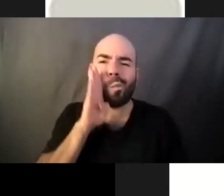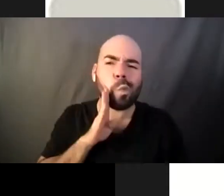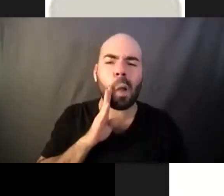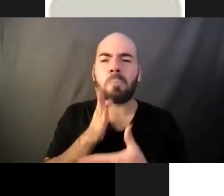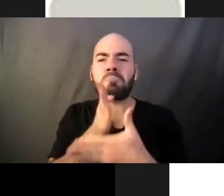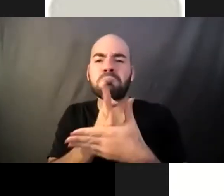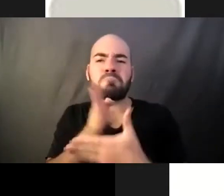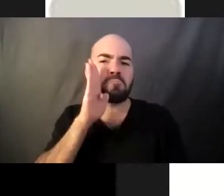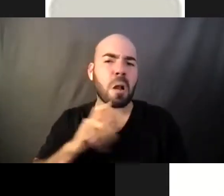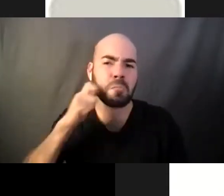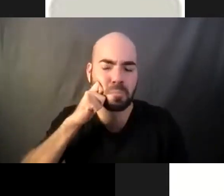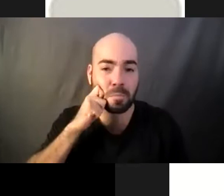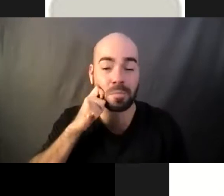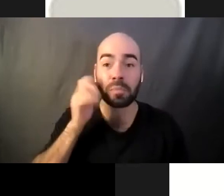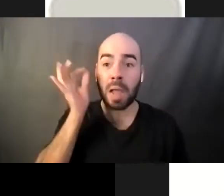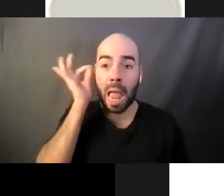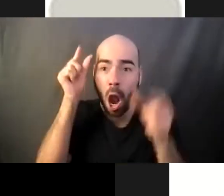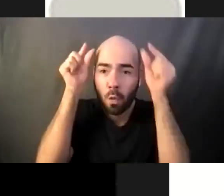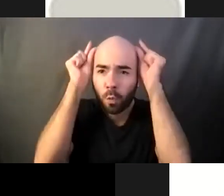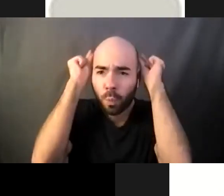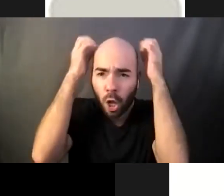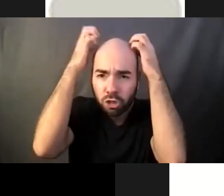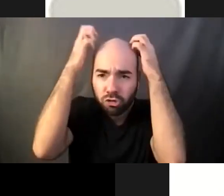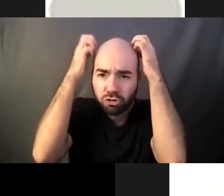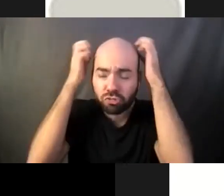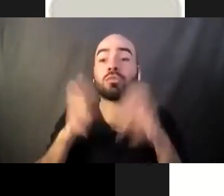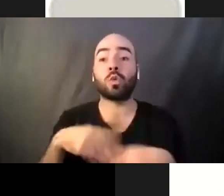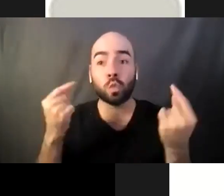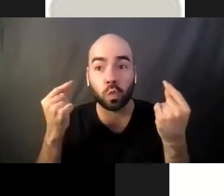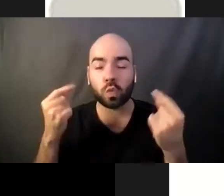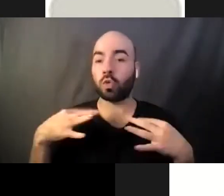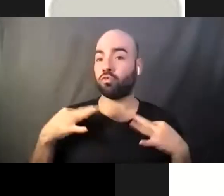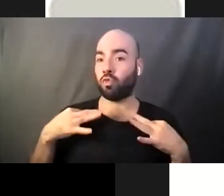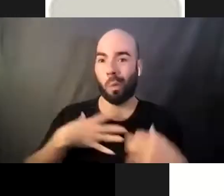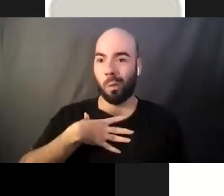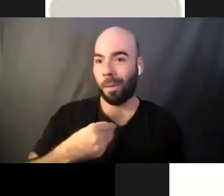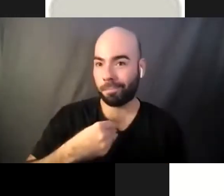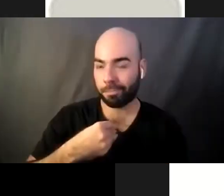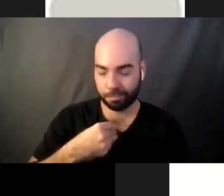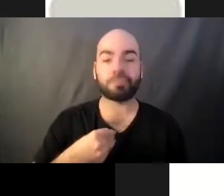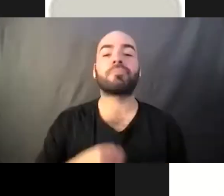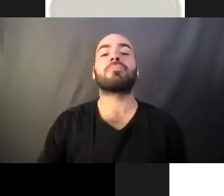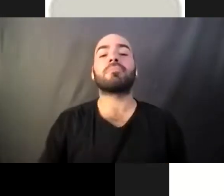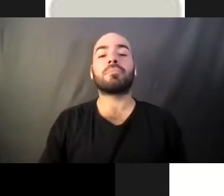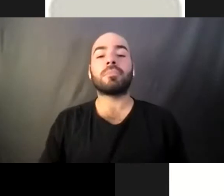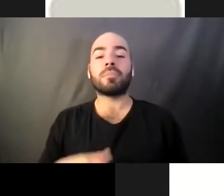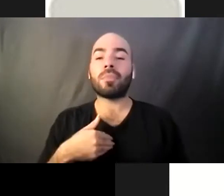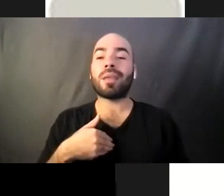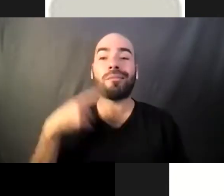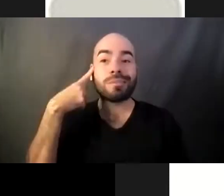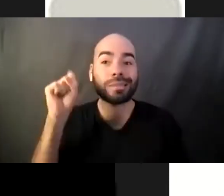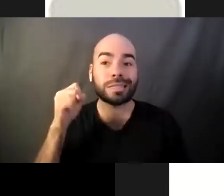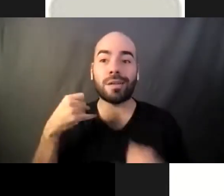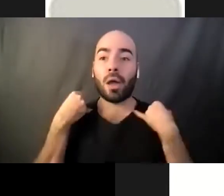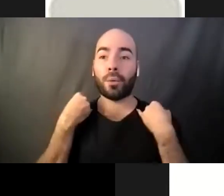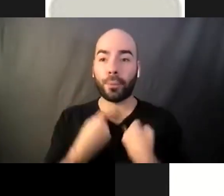brown, short curly hair. I am wearing a white t-shirt with a silver chain. I'm